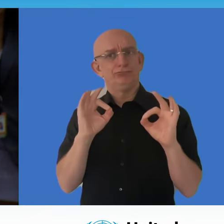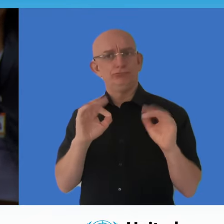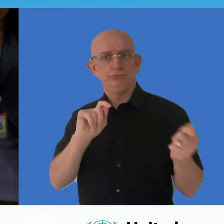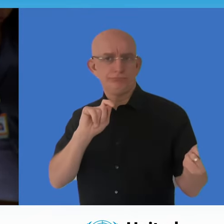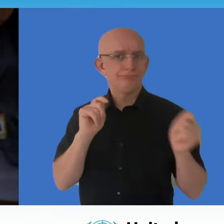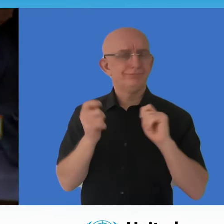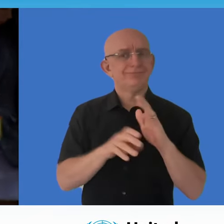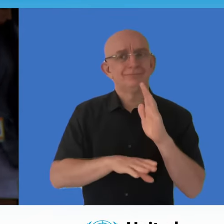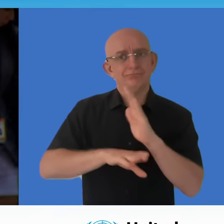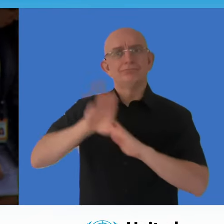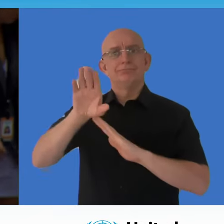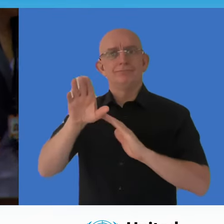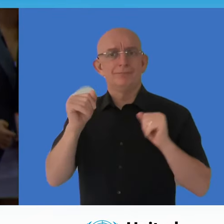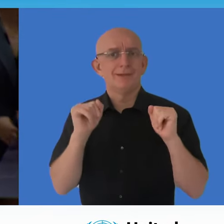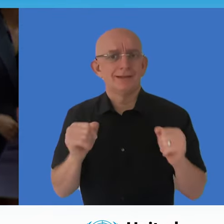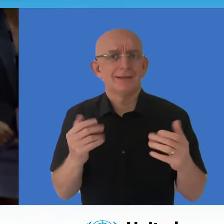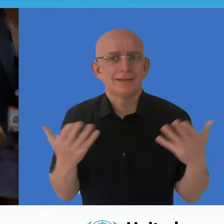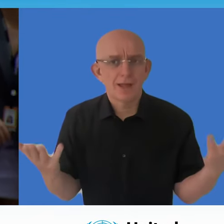For example,